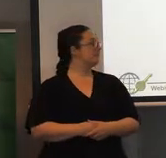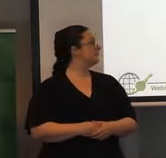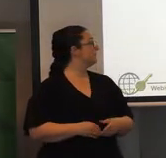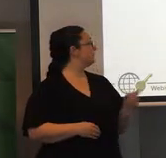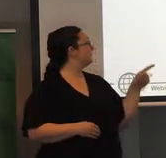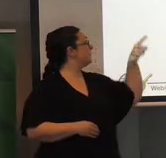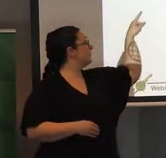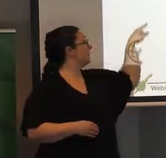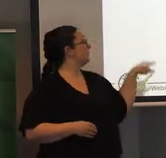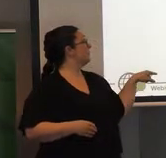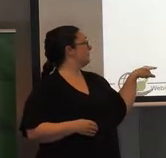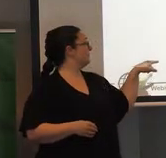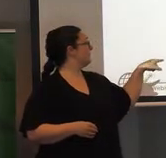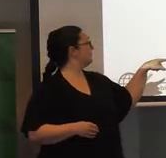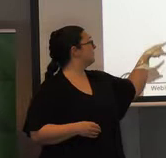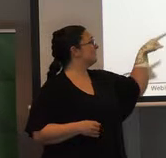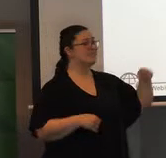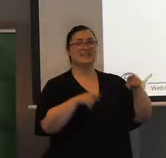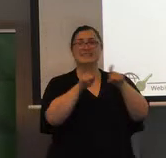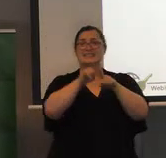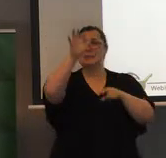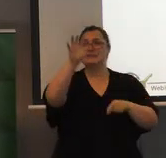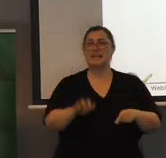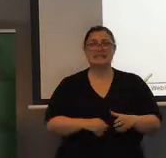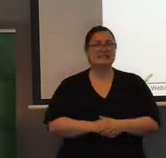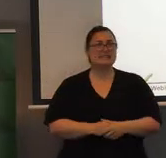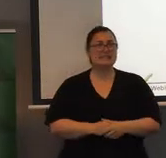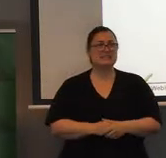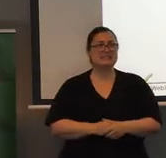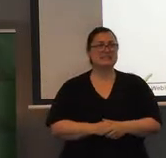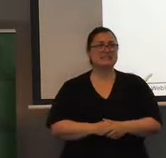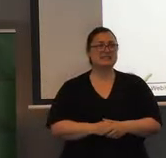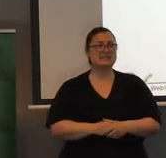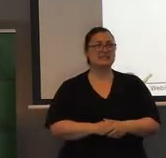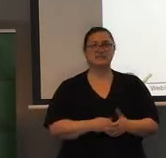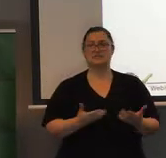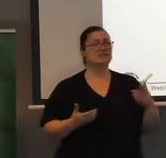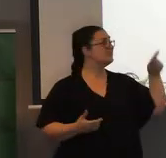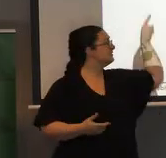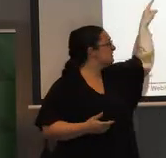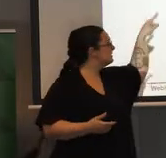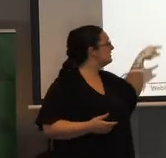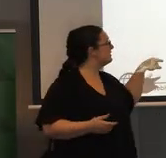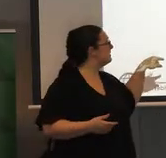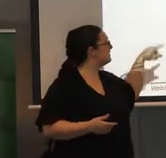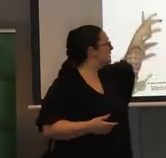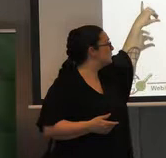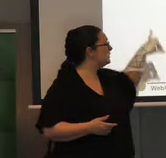In this example here, all of the links have the same text. Government Gazette WA.